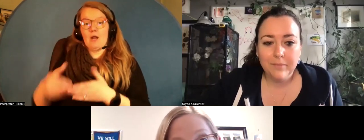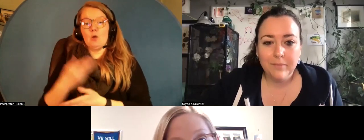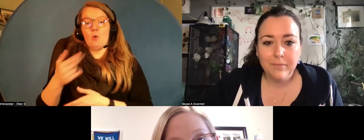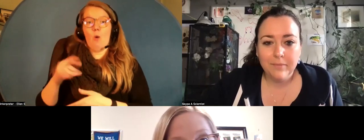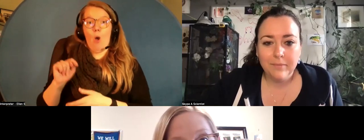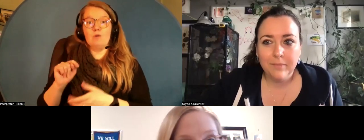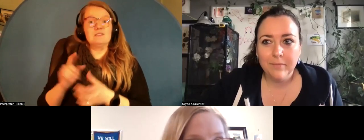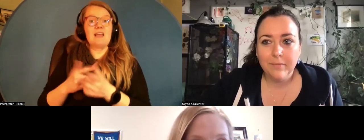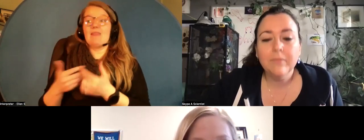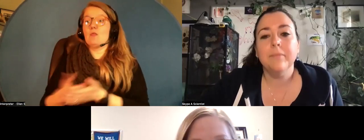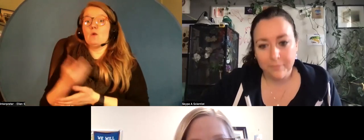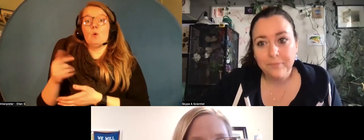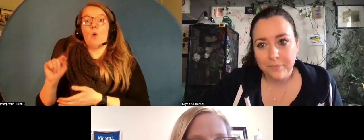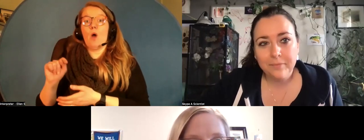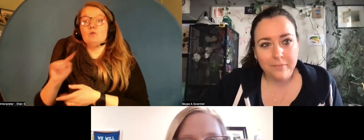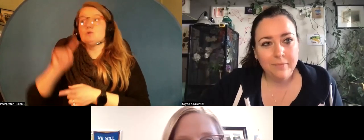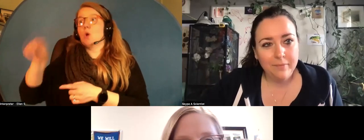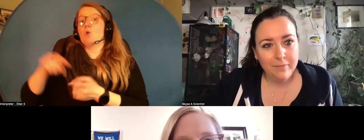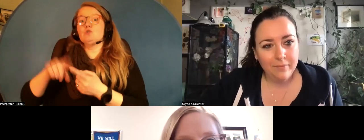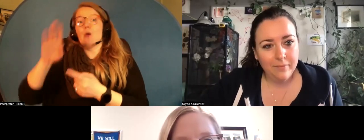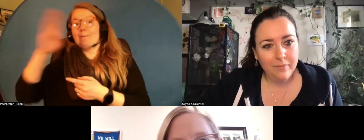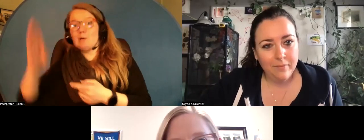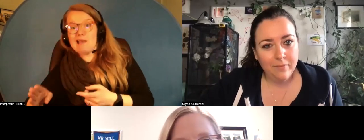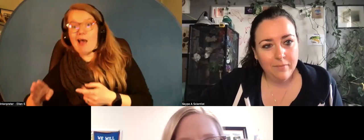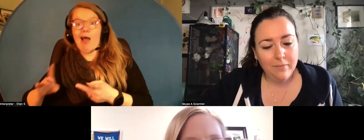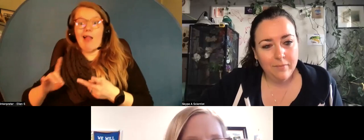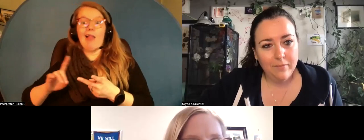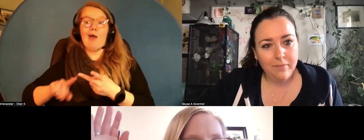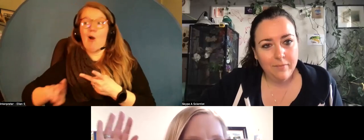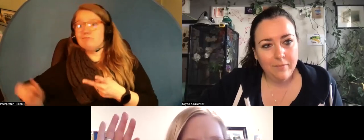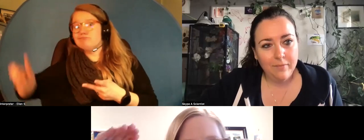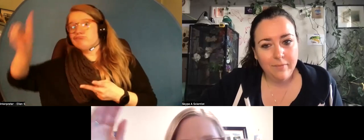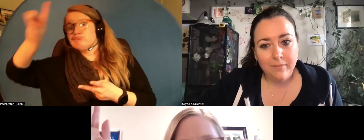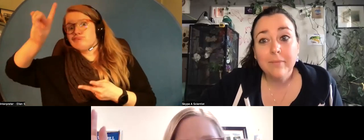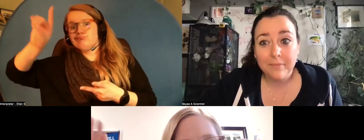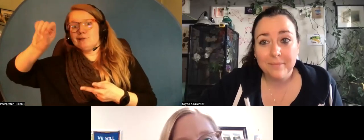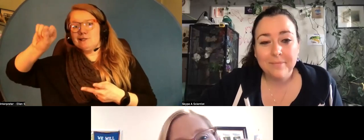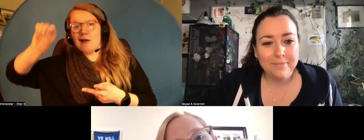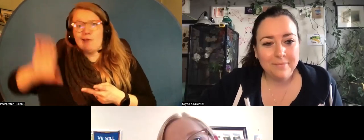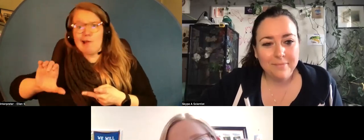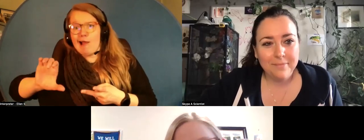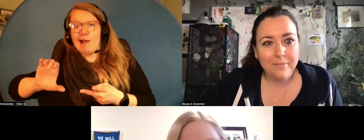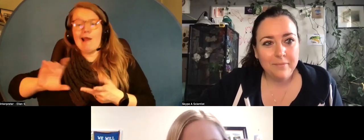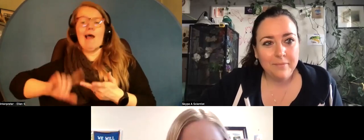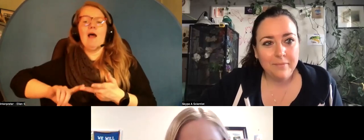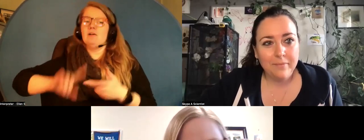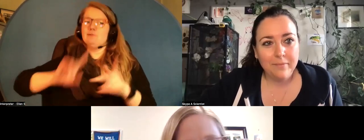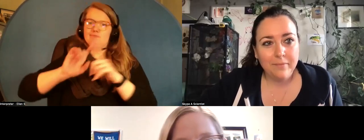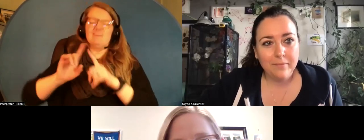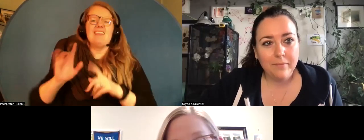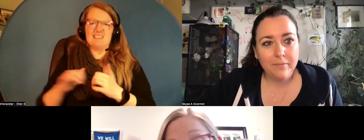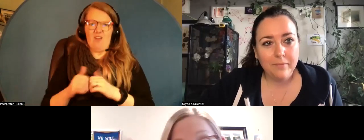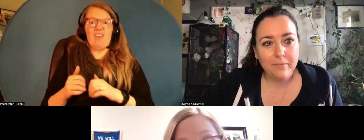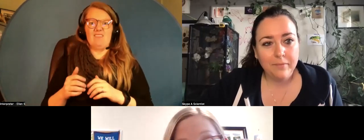go all the way down to Brazil or up the eastern seaboard to South Carolina. So that's how parasites